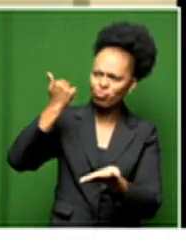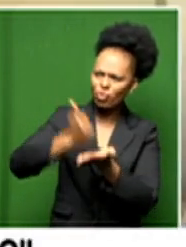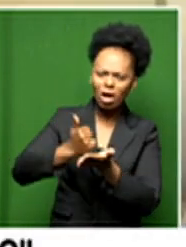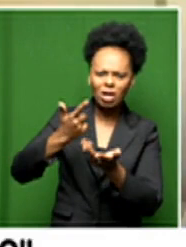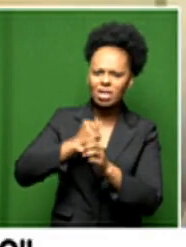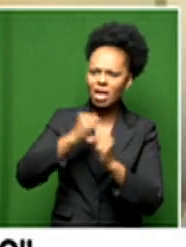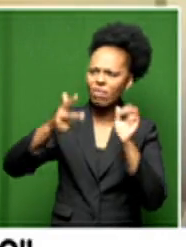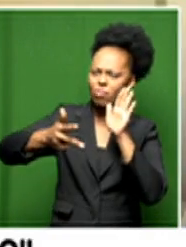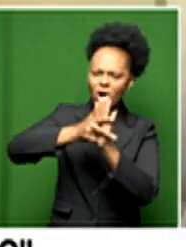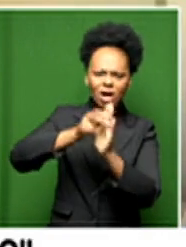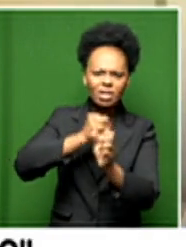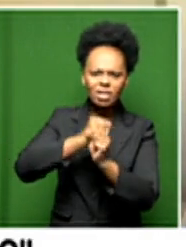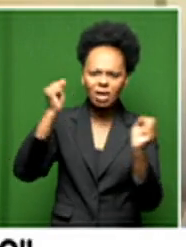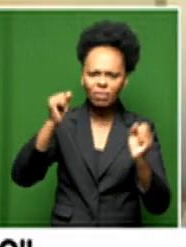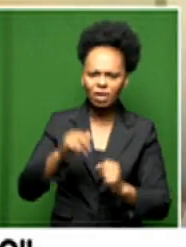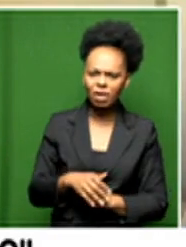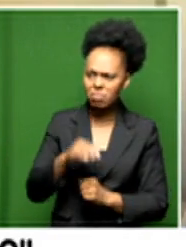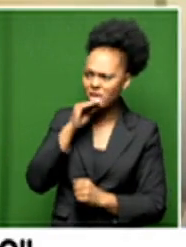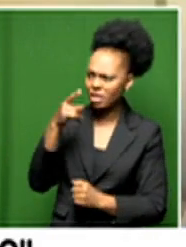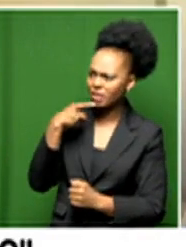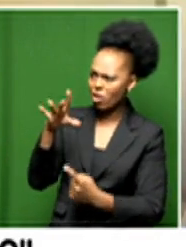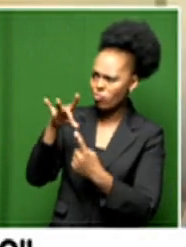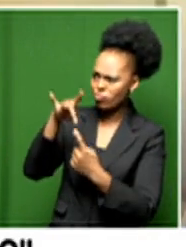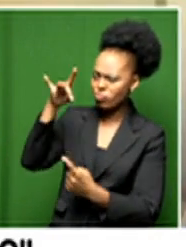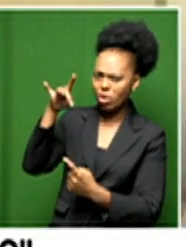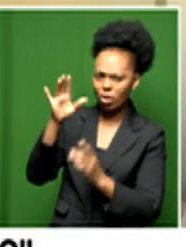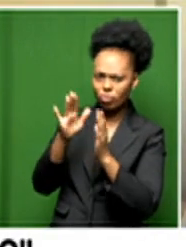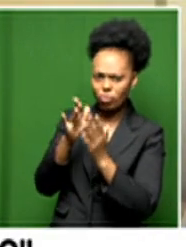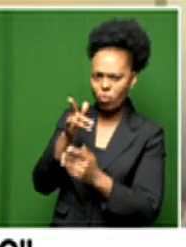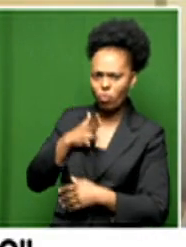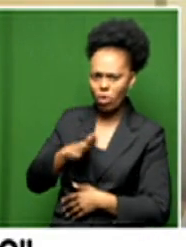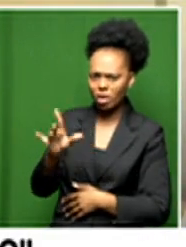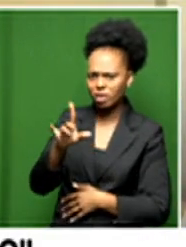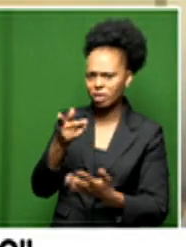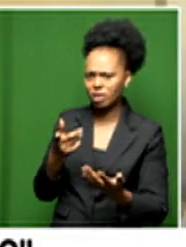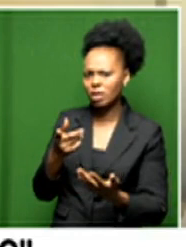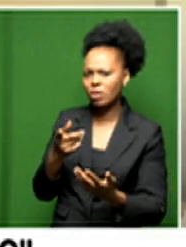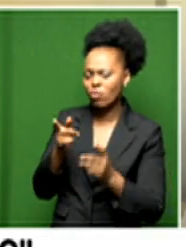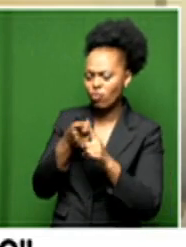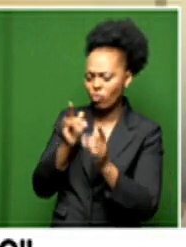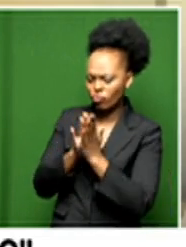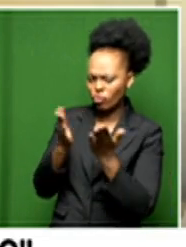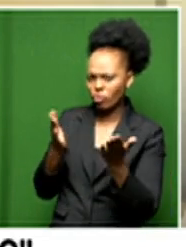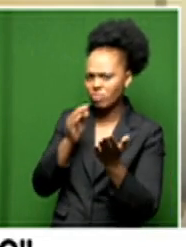book is an account of how you chose what you wanted to be despite criticism and fear.